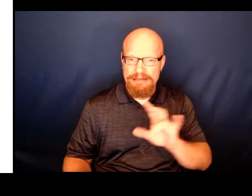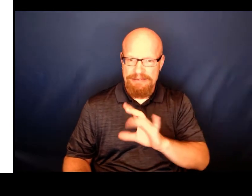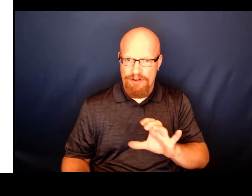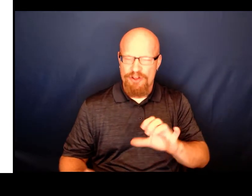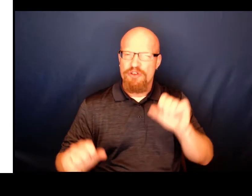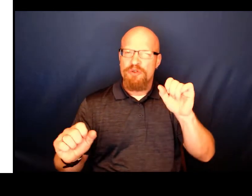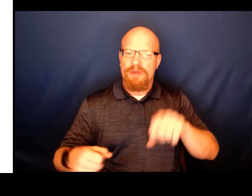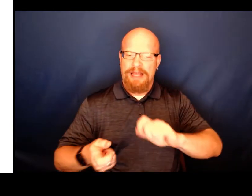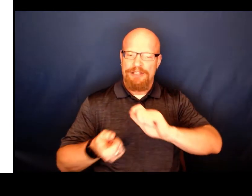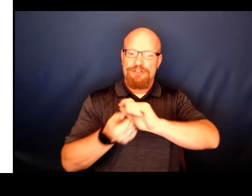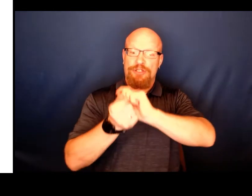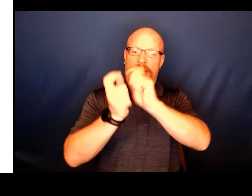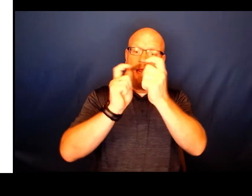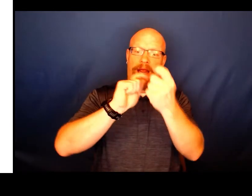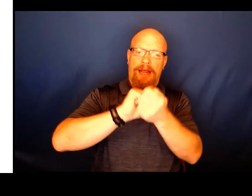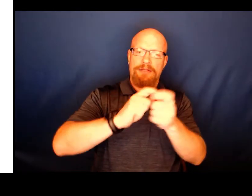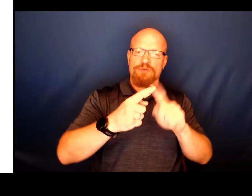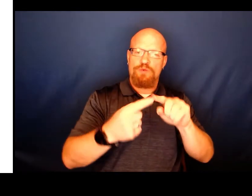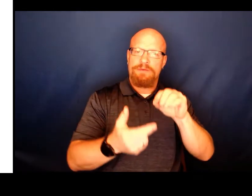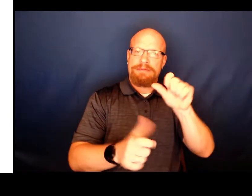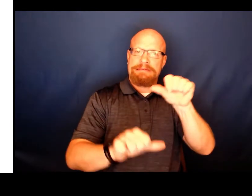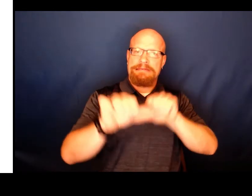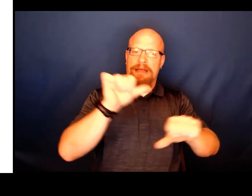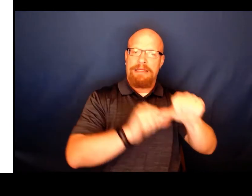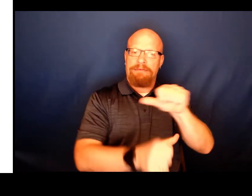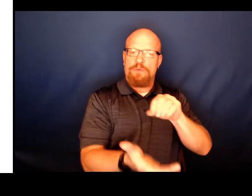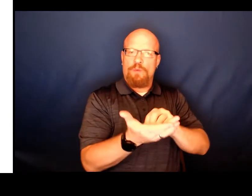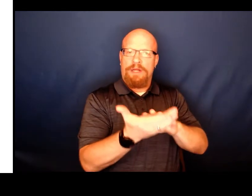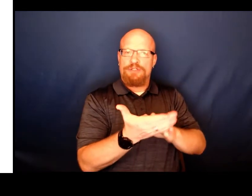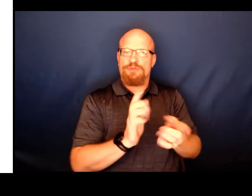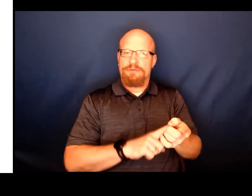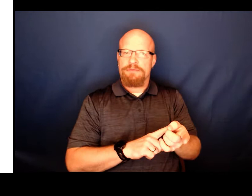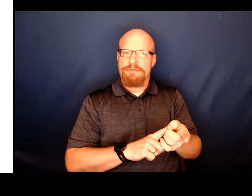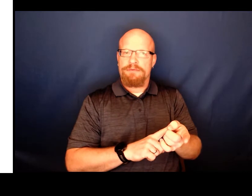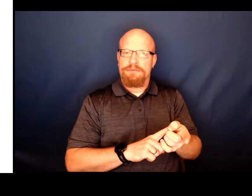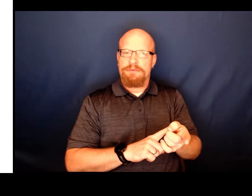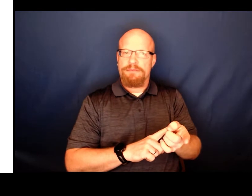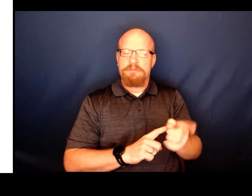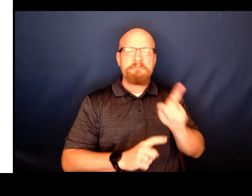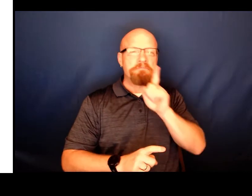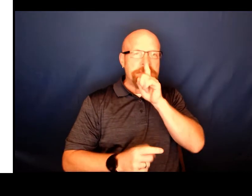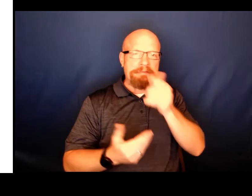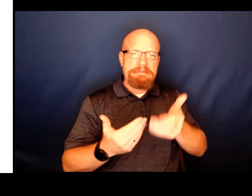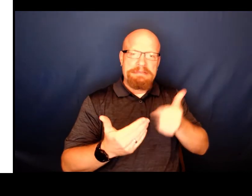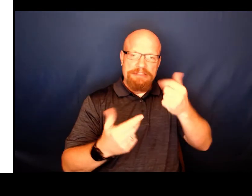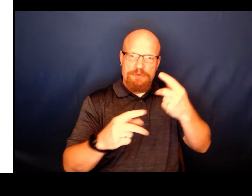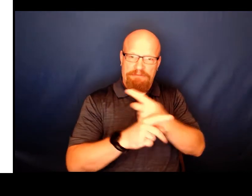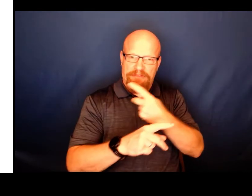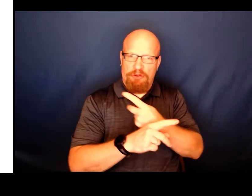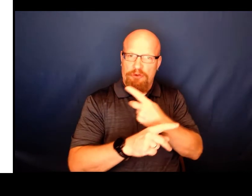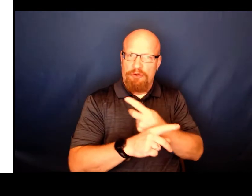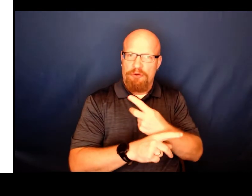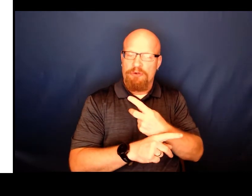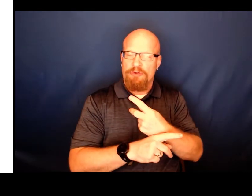0.000021 divided by 700, you can convert it to scientific notation, and it makes the calculations easier